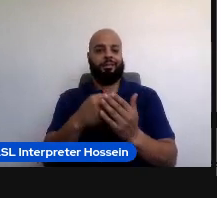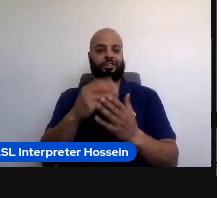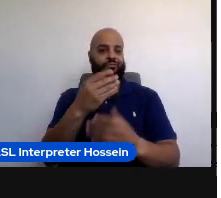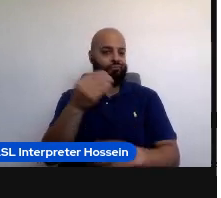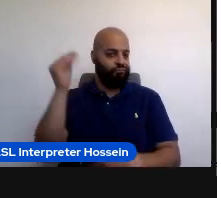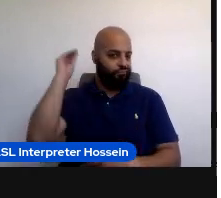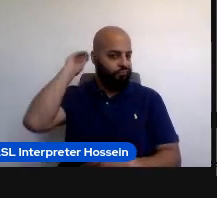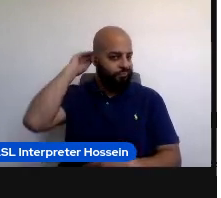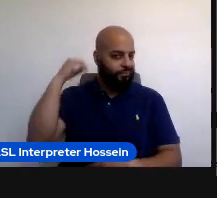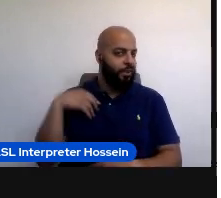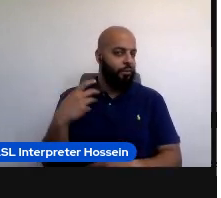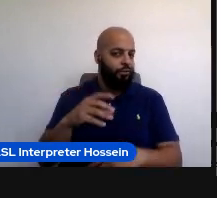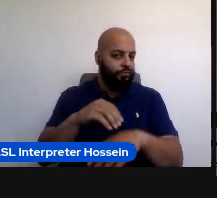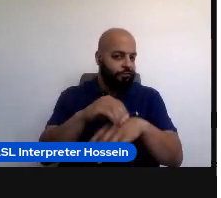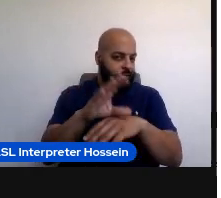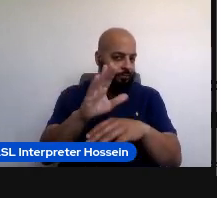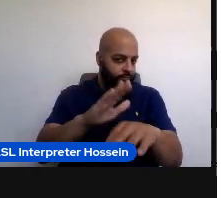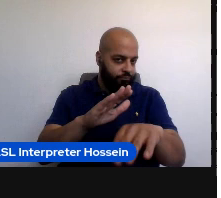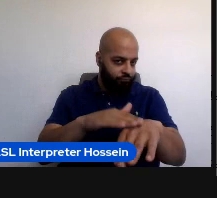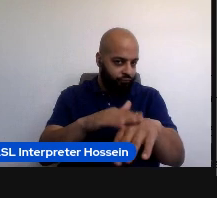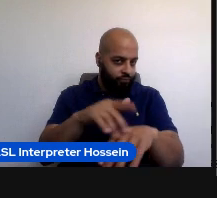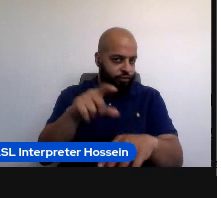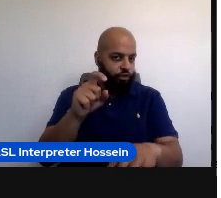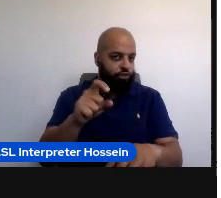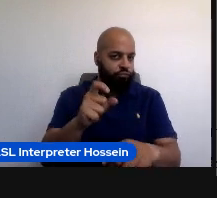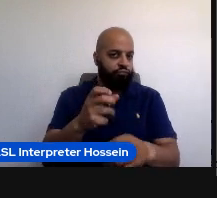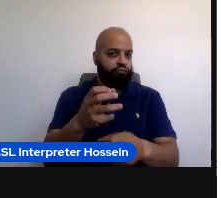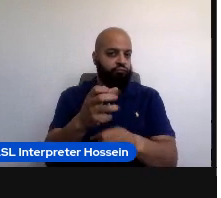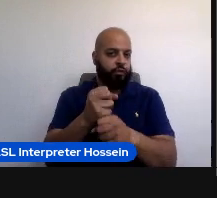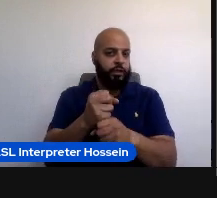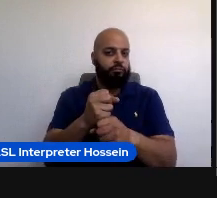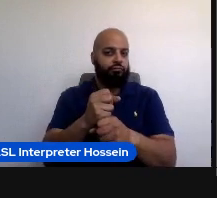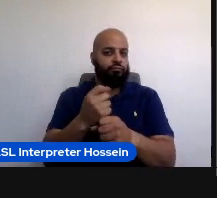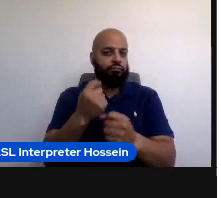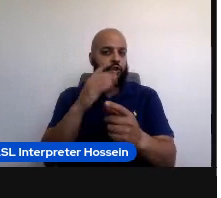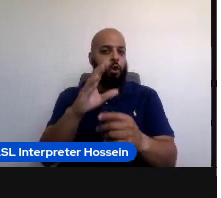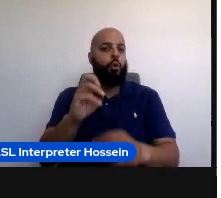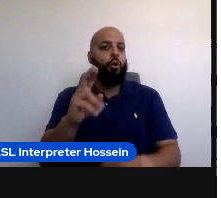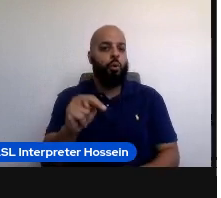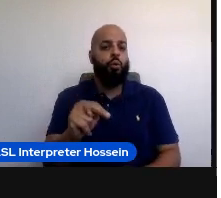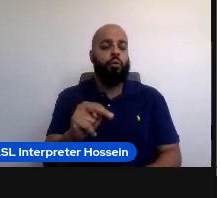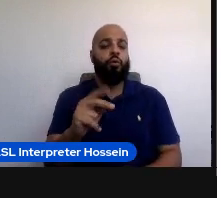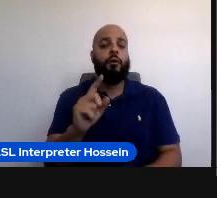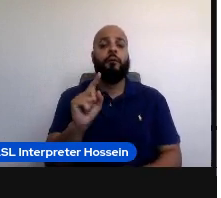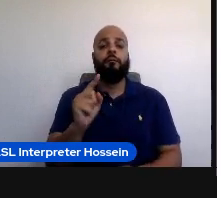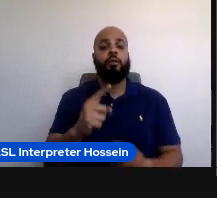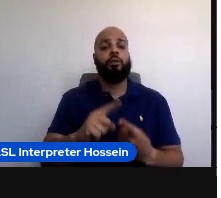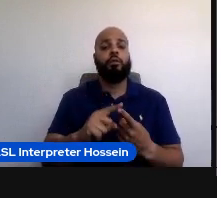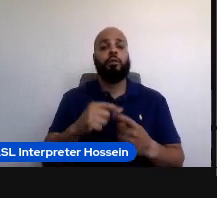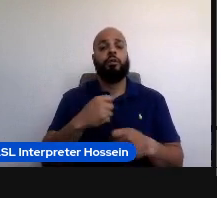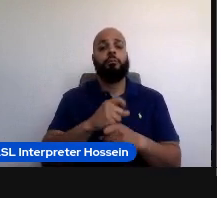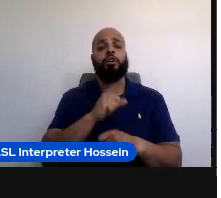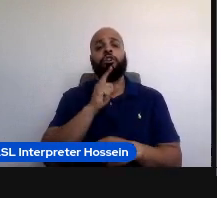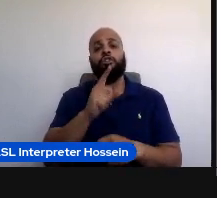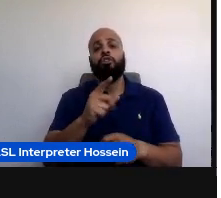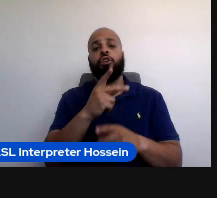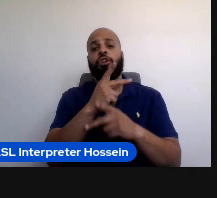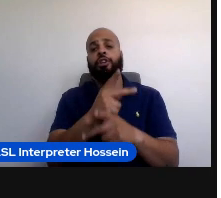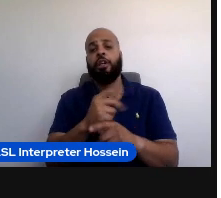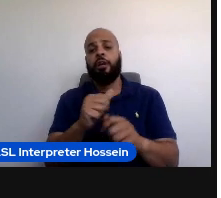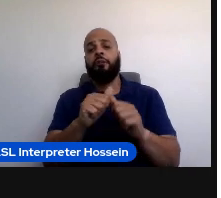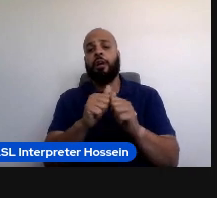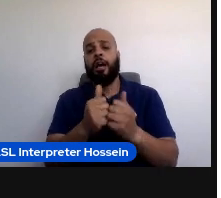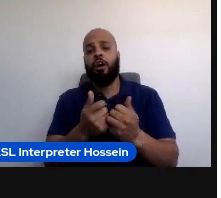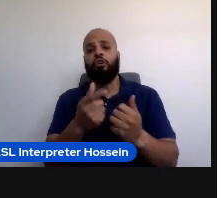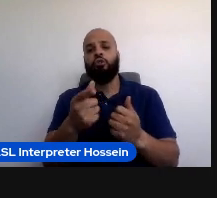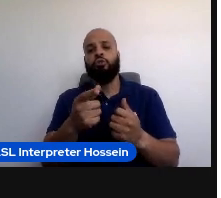advise you to maybe just take these, adapt them to your own liking. So the first one is make sure that you're really careful about how you frame, your